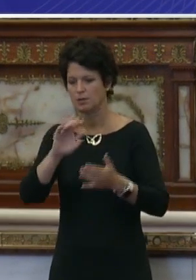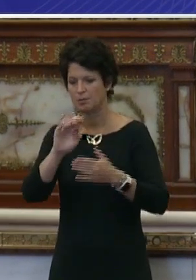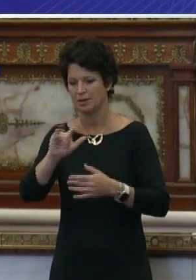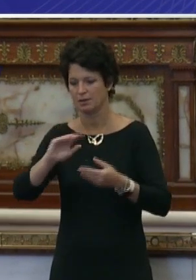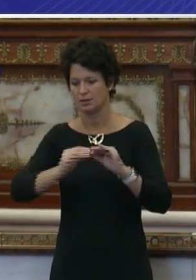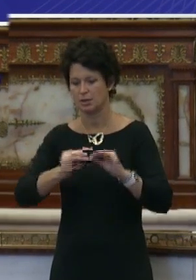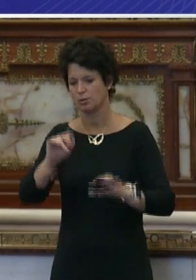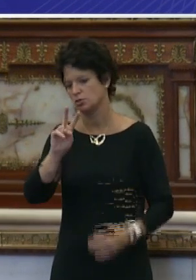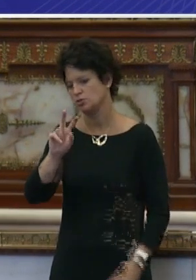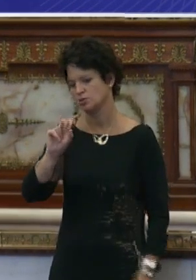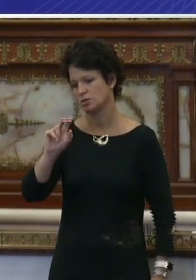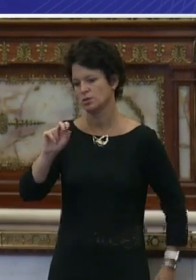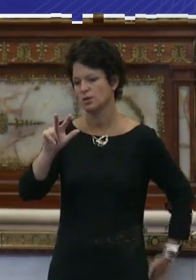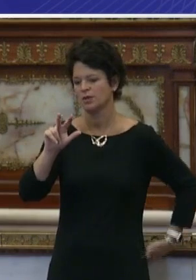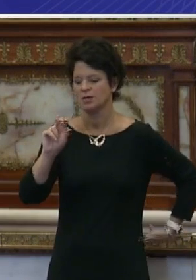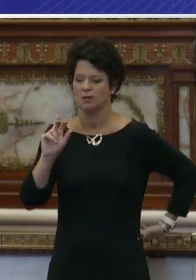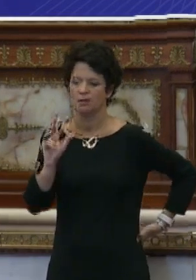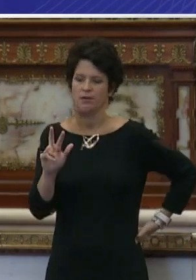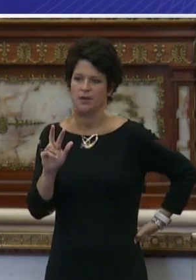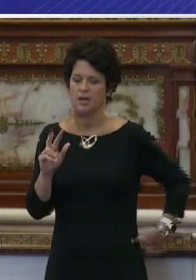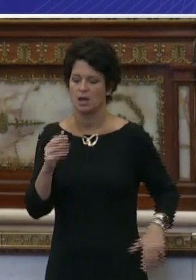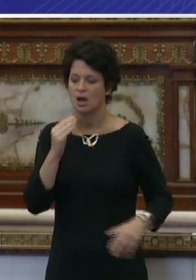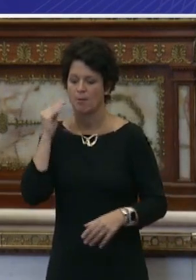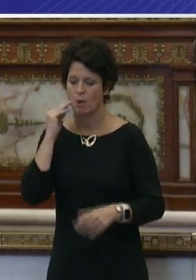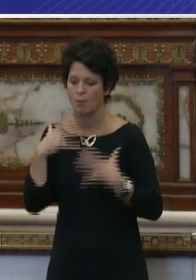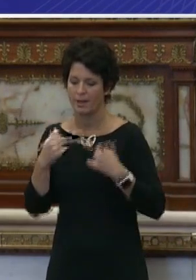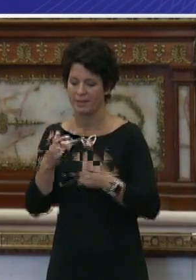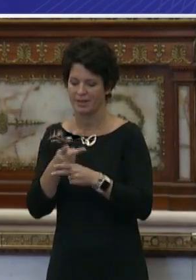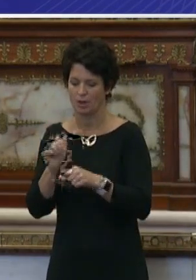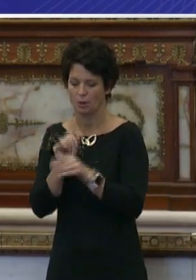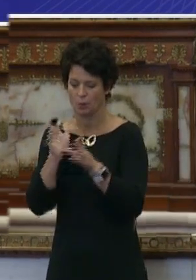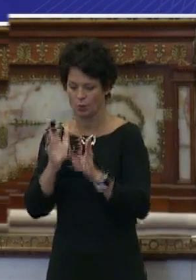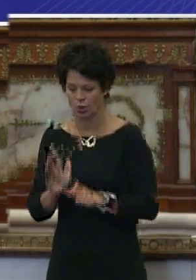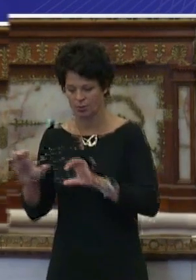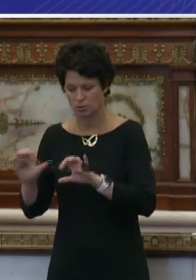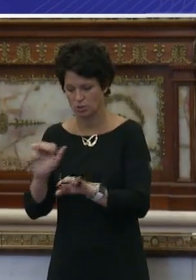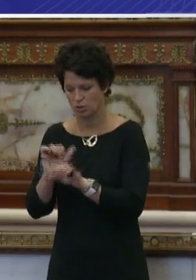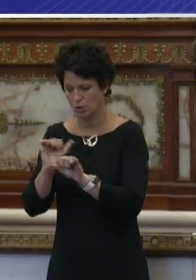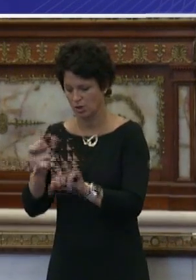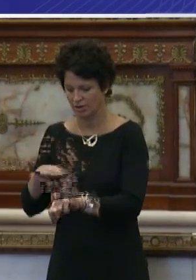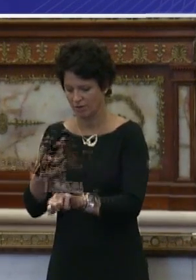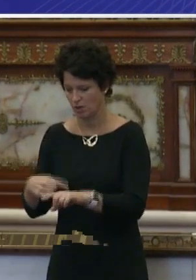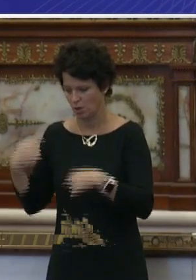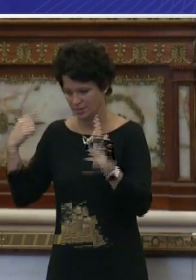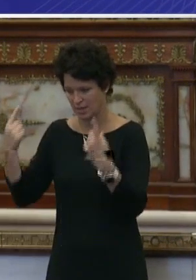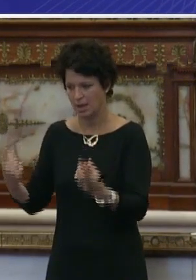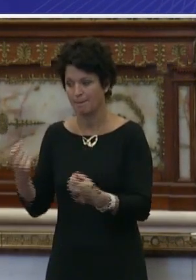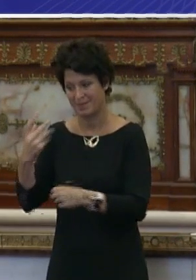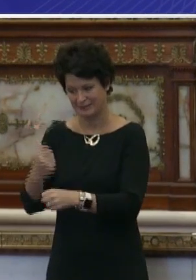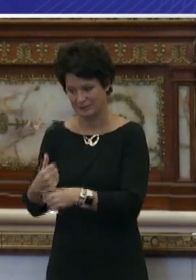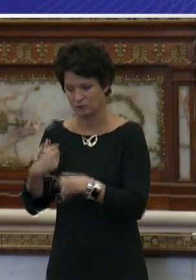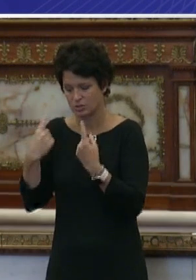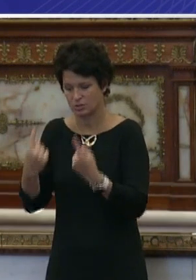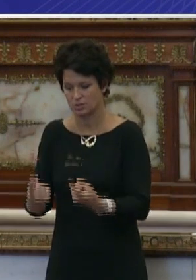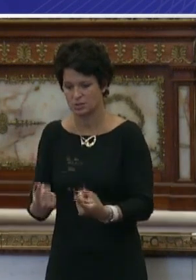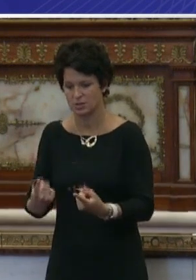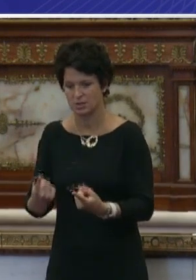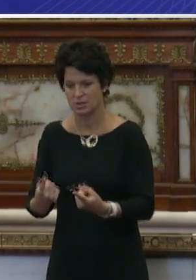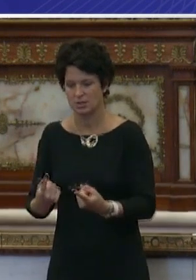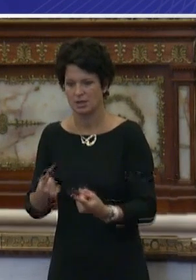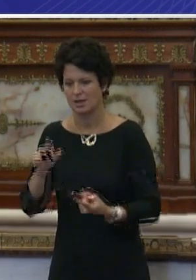number 2003. I'm a home health care worker, and I have been doing this work for about a year. My union